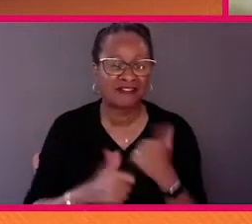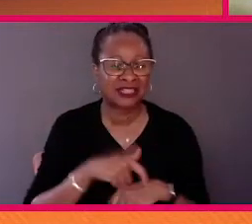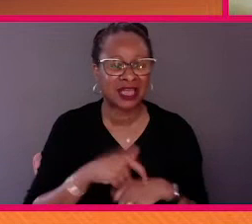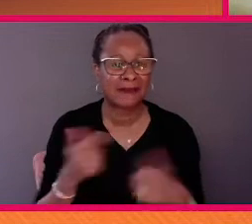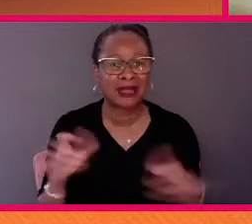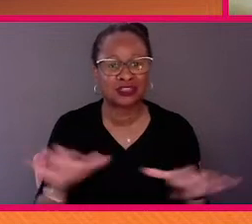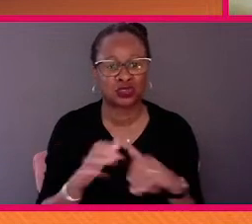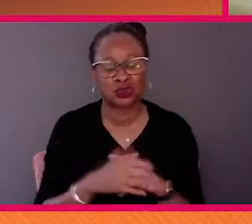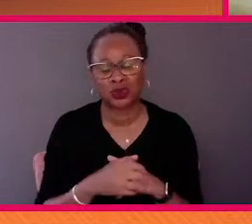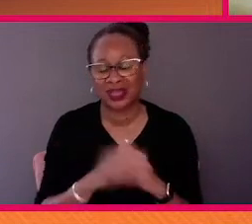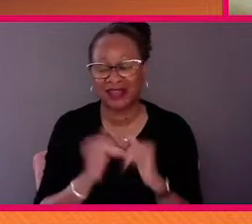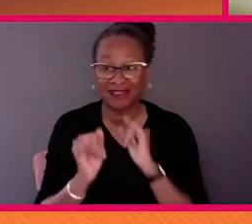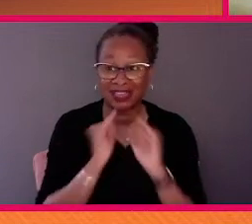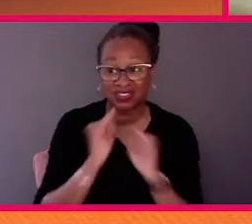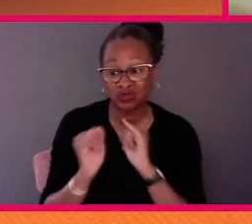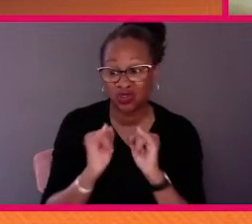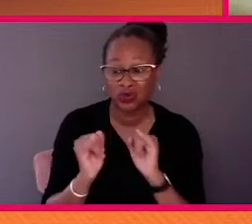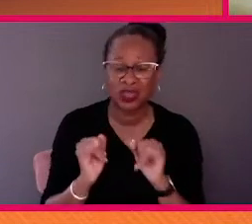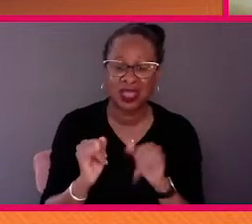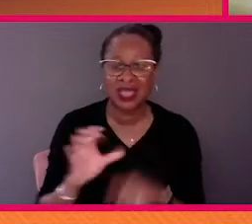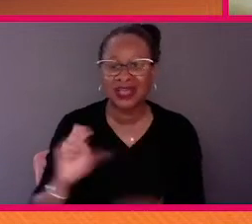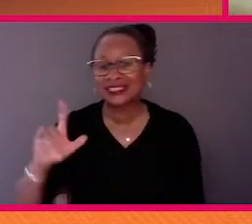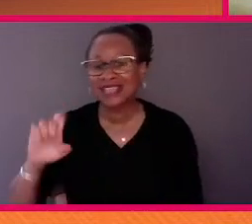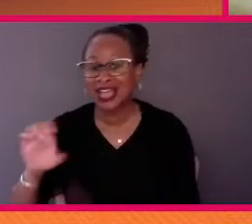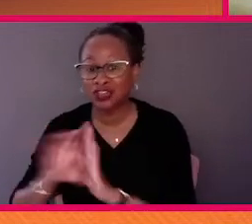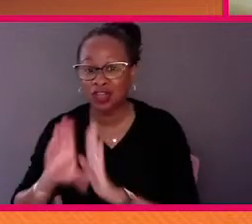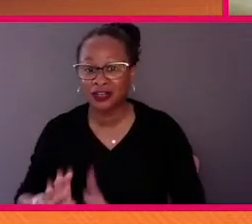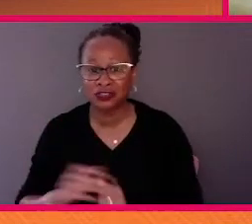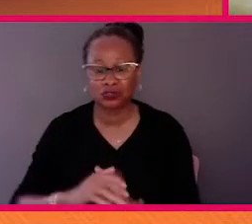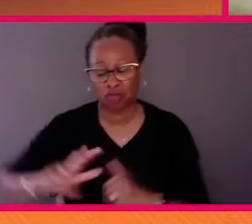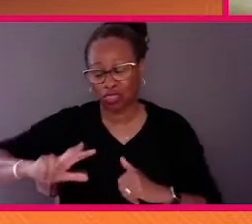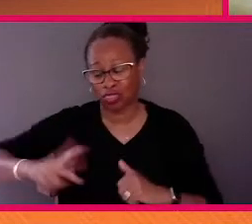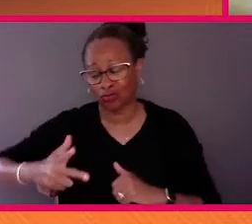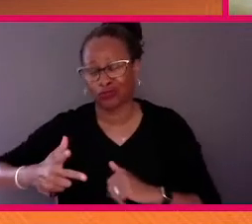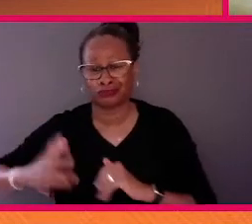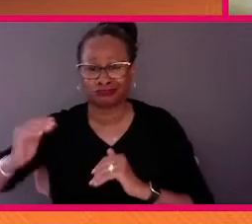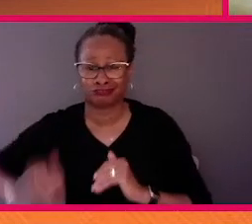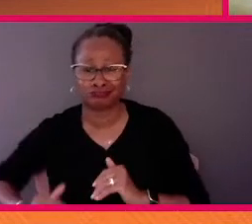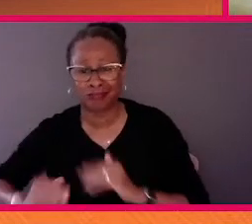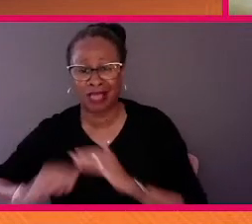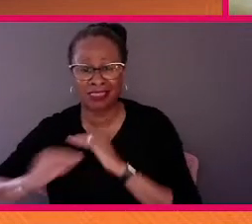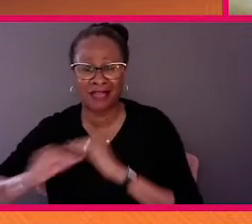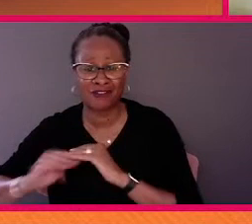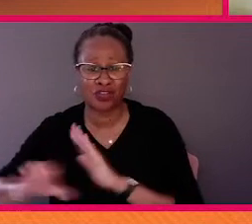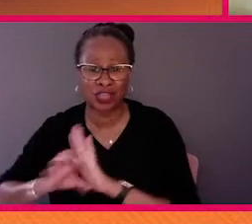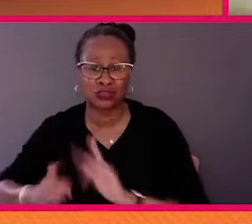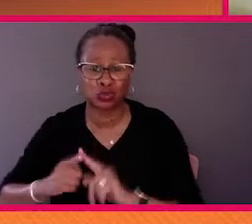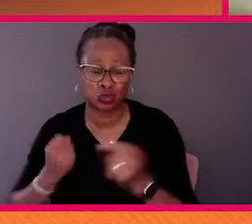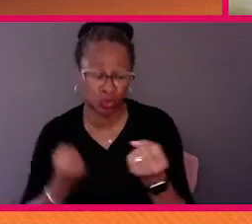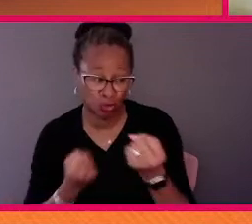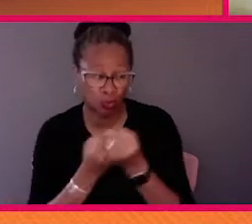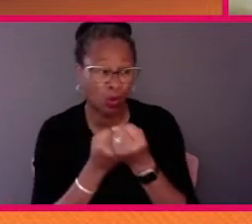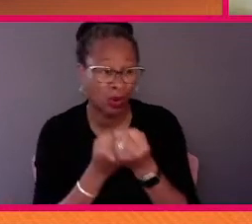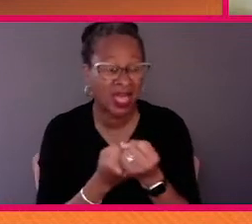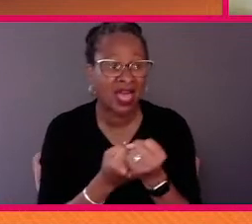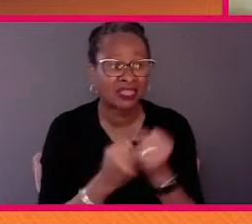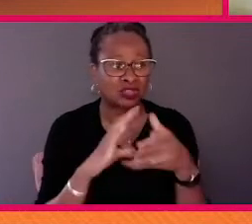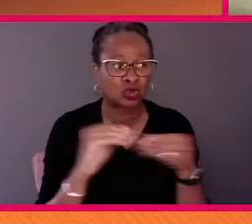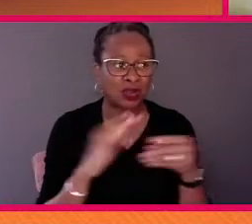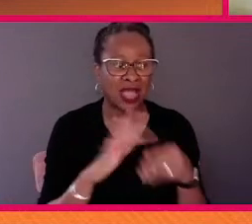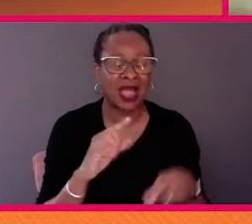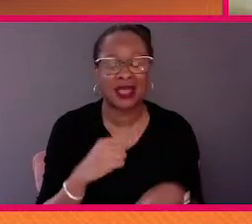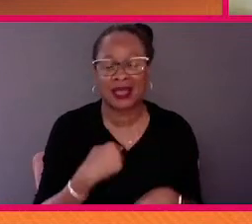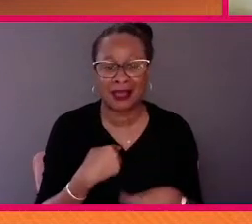these side characters, these tertiary characters to support the story that I'm telling, there's always like a 2-hour